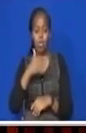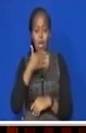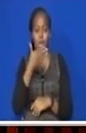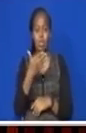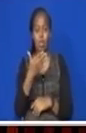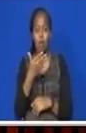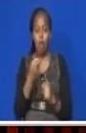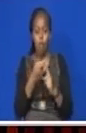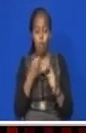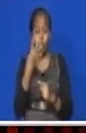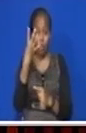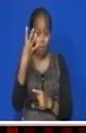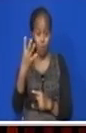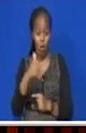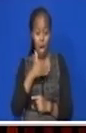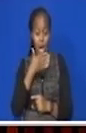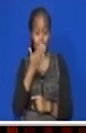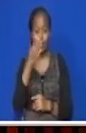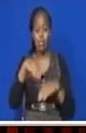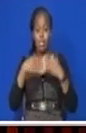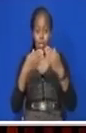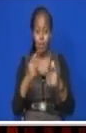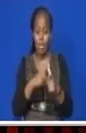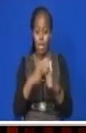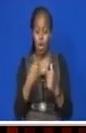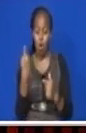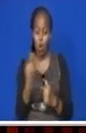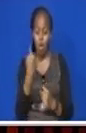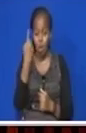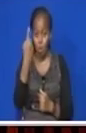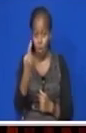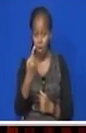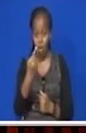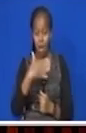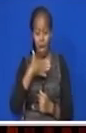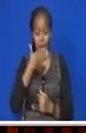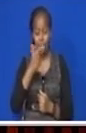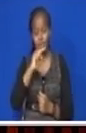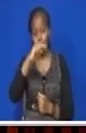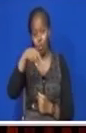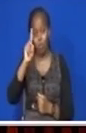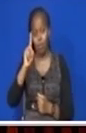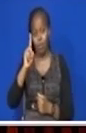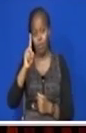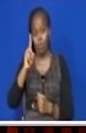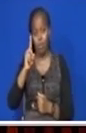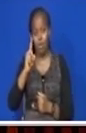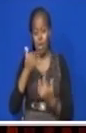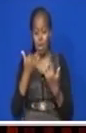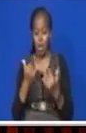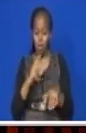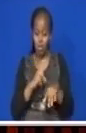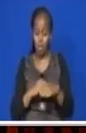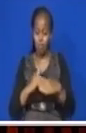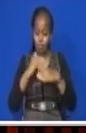of the 4, only 1 is correct. Once you are doing those, as you move up the classes, always